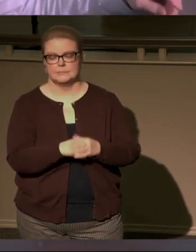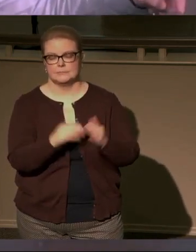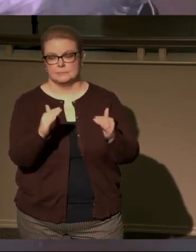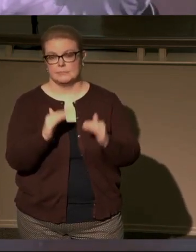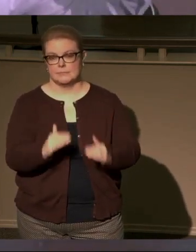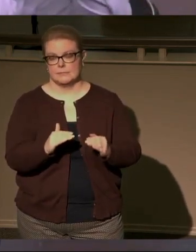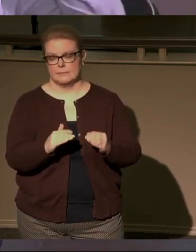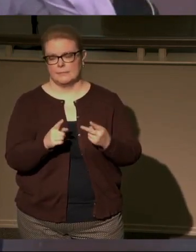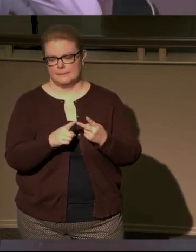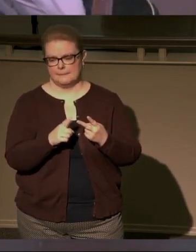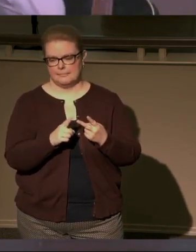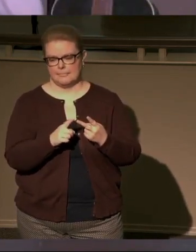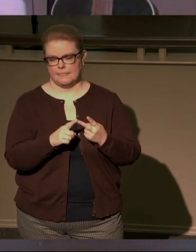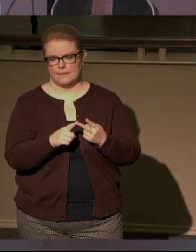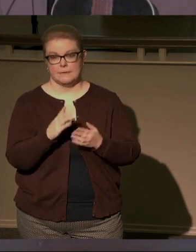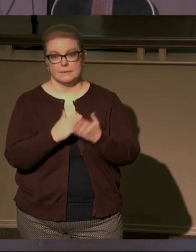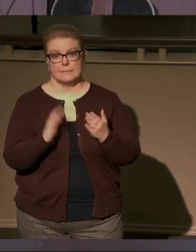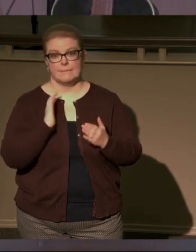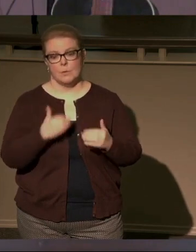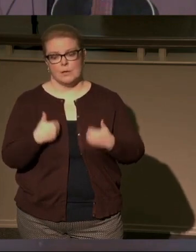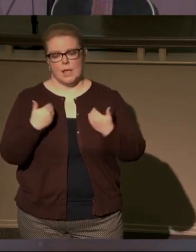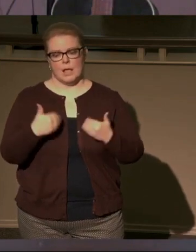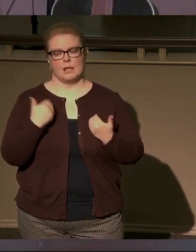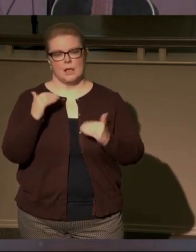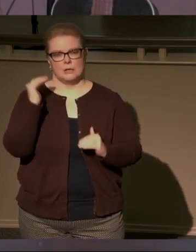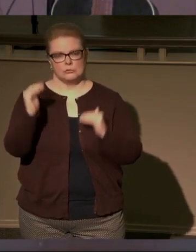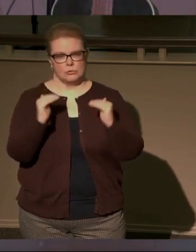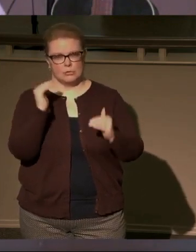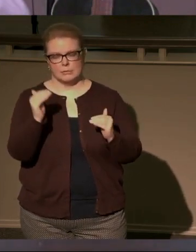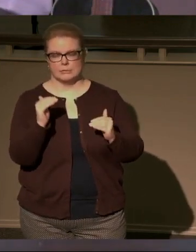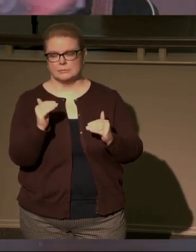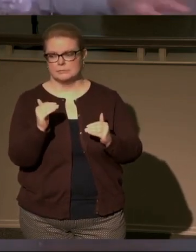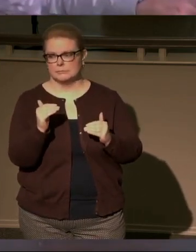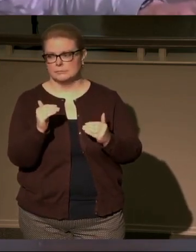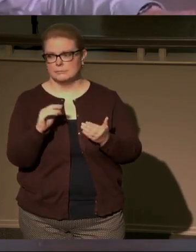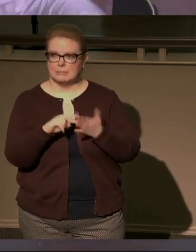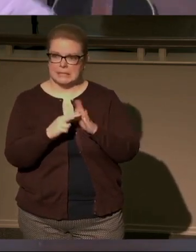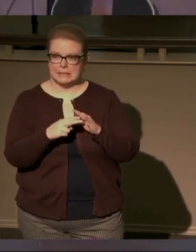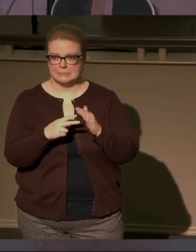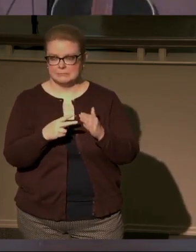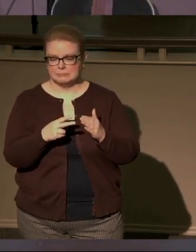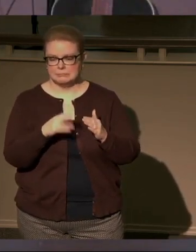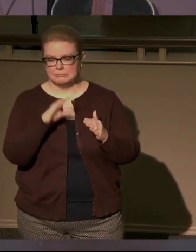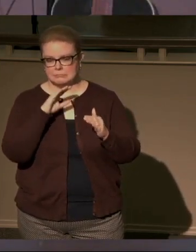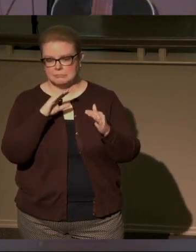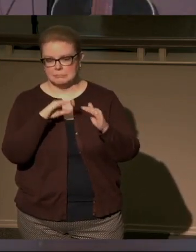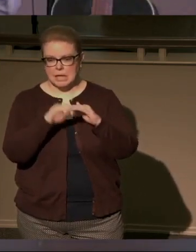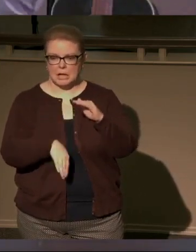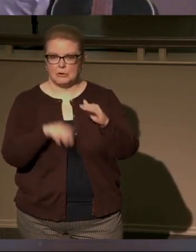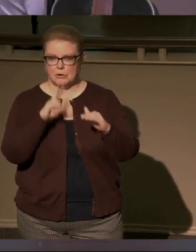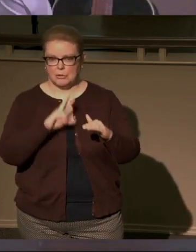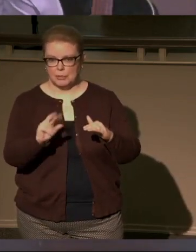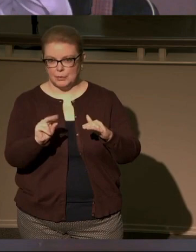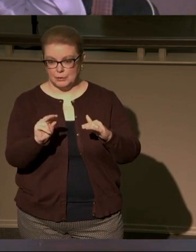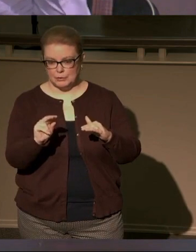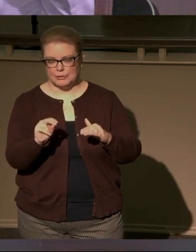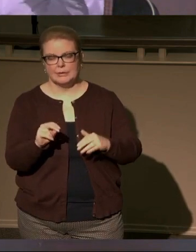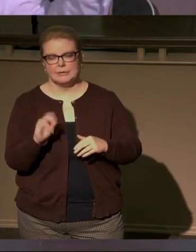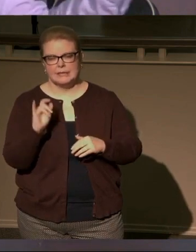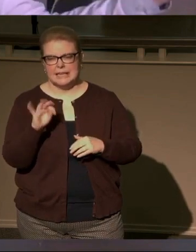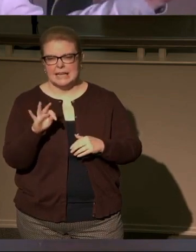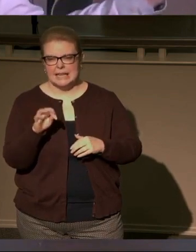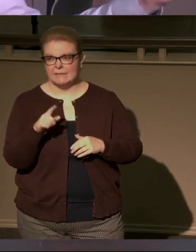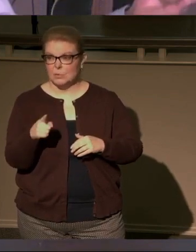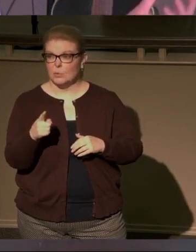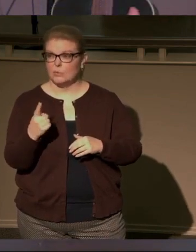two, for some of our young adults, meaning under 30, and especially if you're kind of